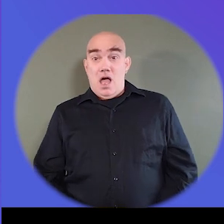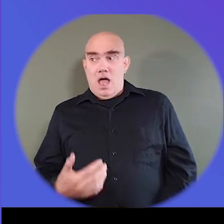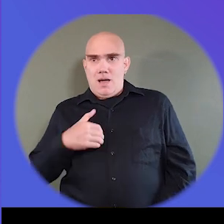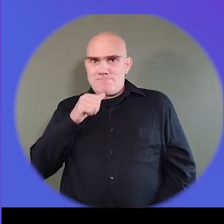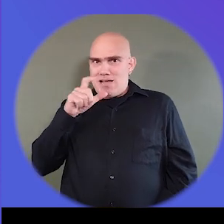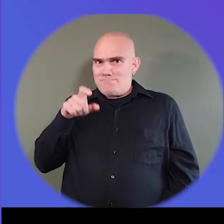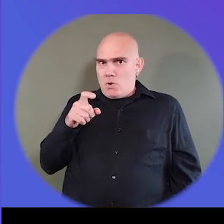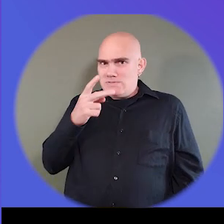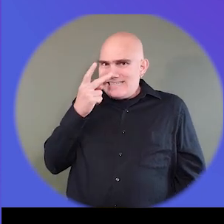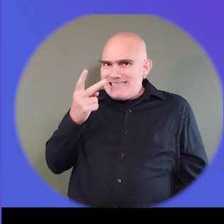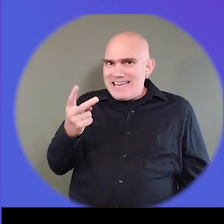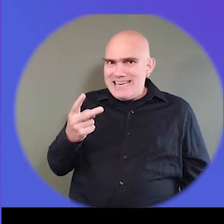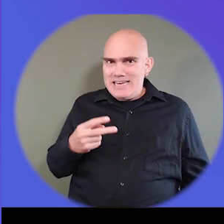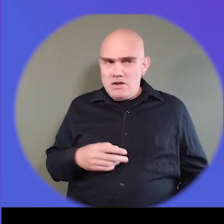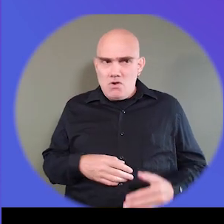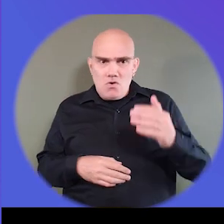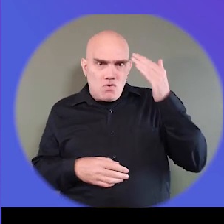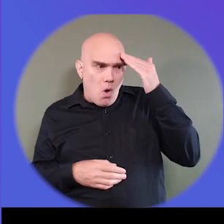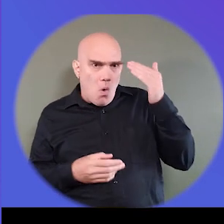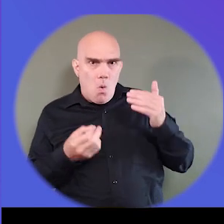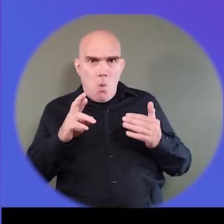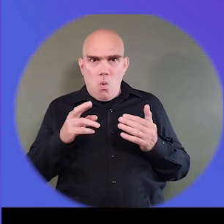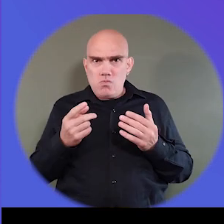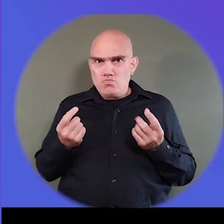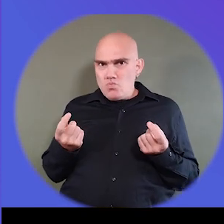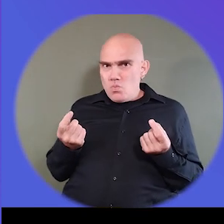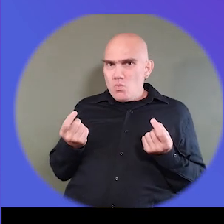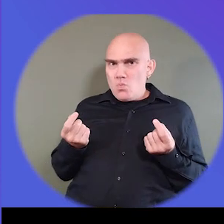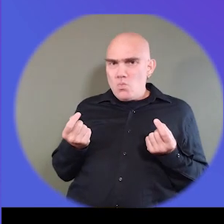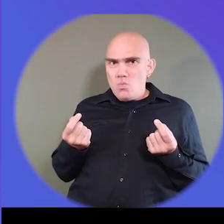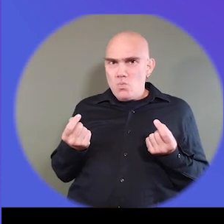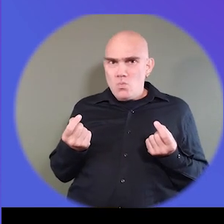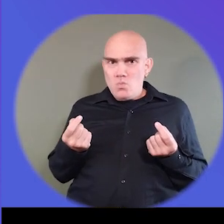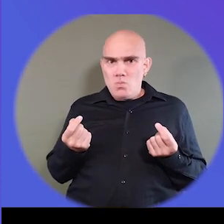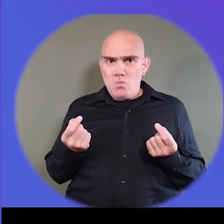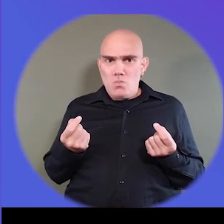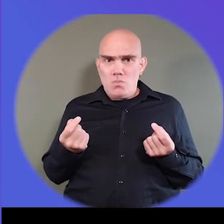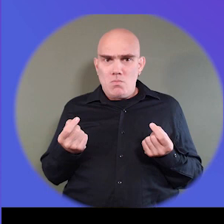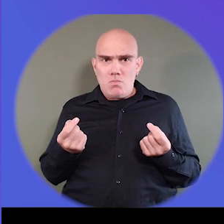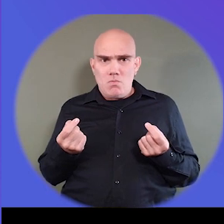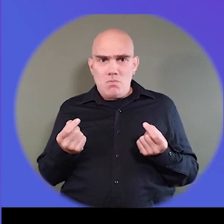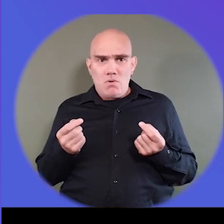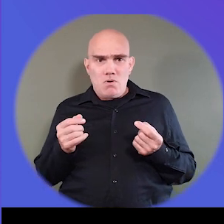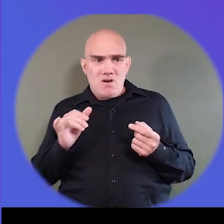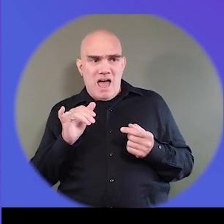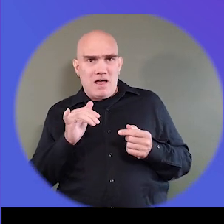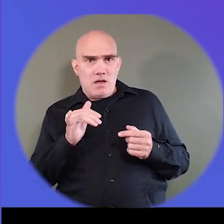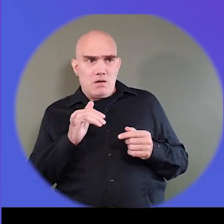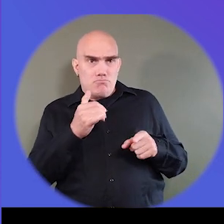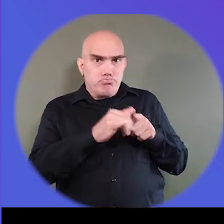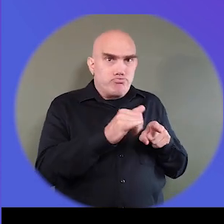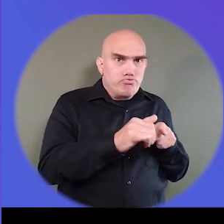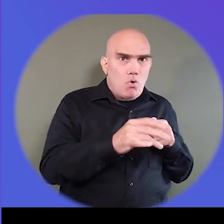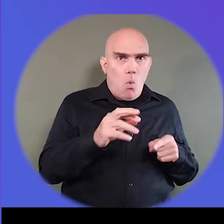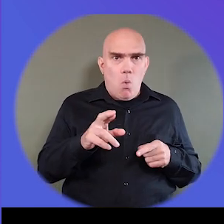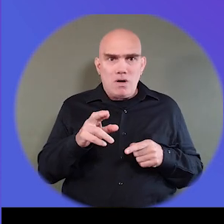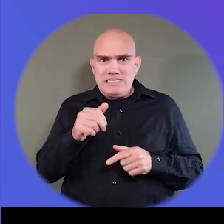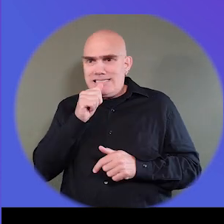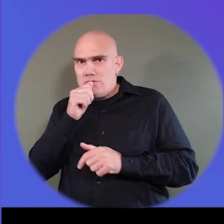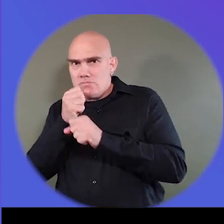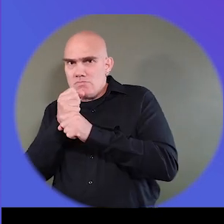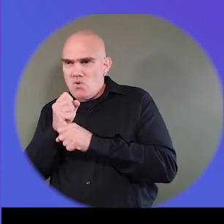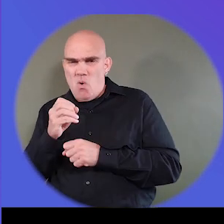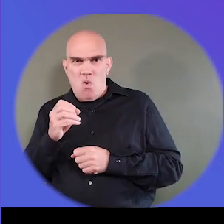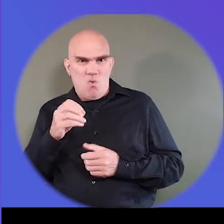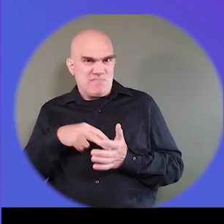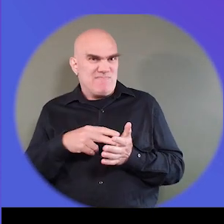I'm not supposed to see it, to know it, or to do it, like a swear or a secret. So it